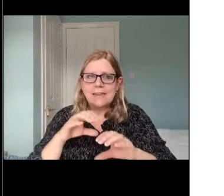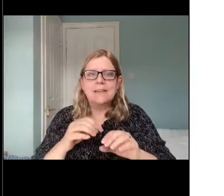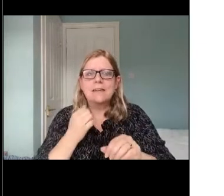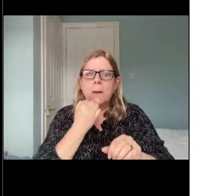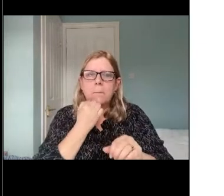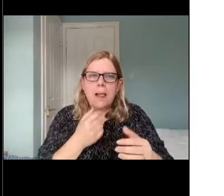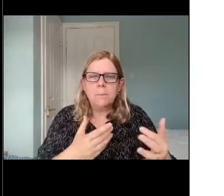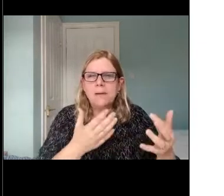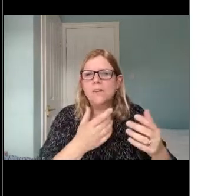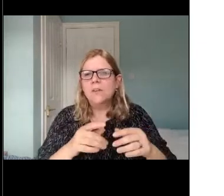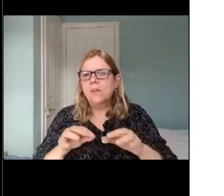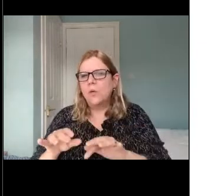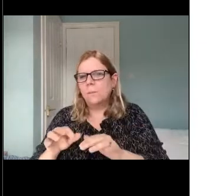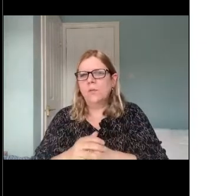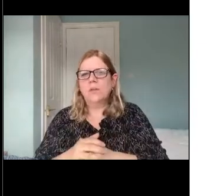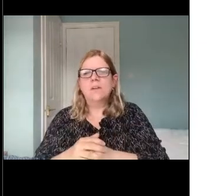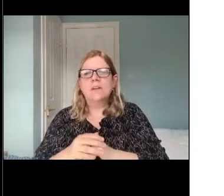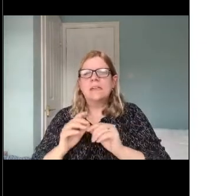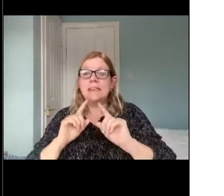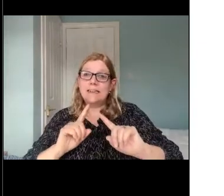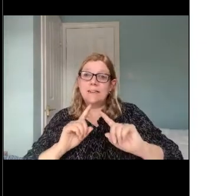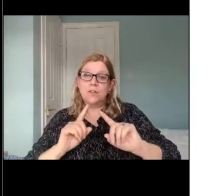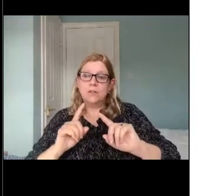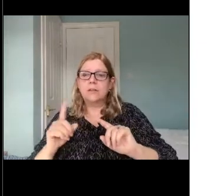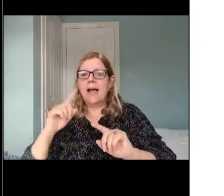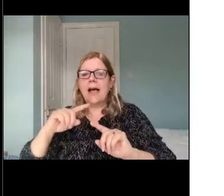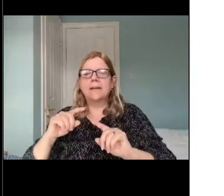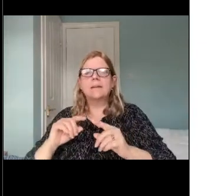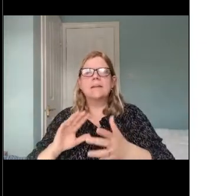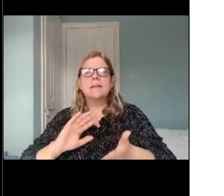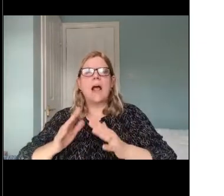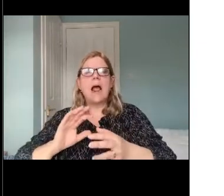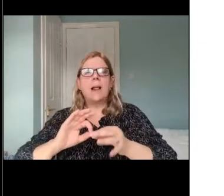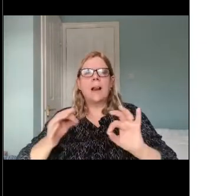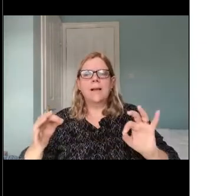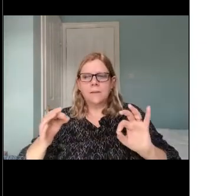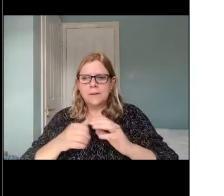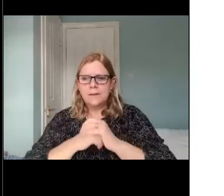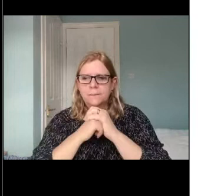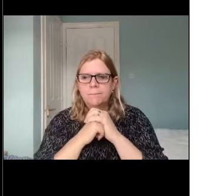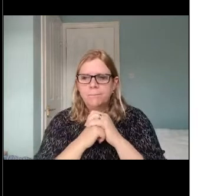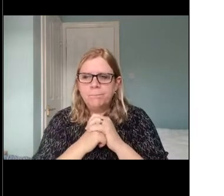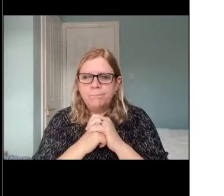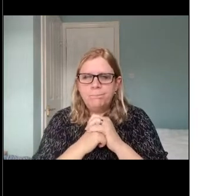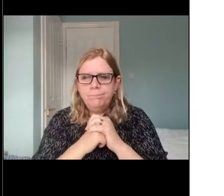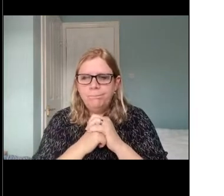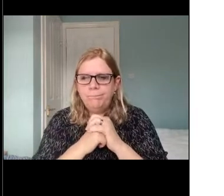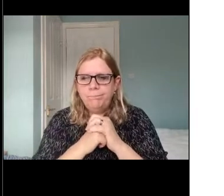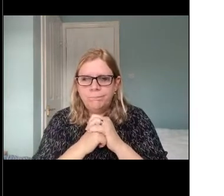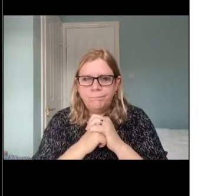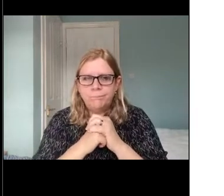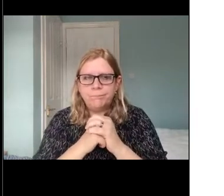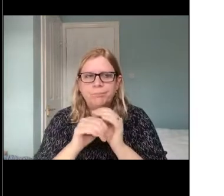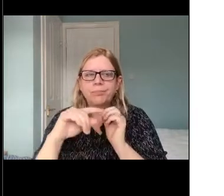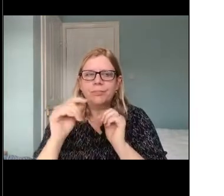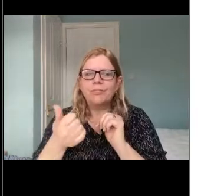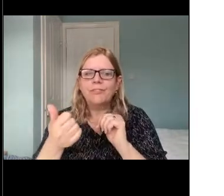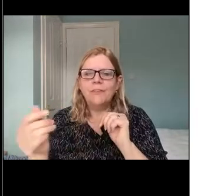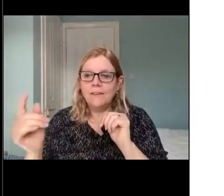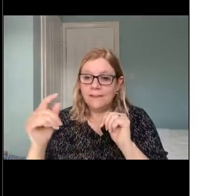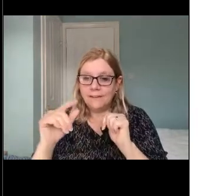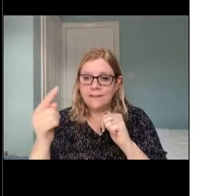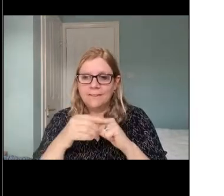team of people were deaf scientists, mathematicians, computer scientists, and so on, and sign linguistics, sign